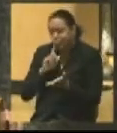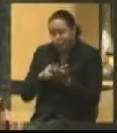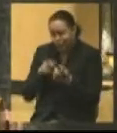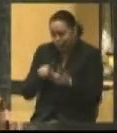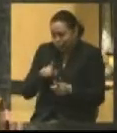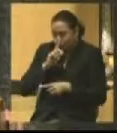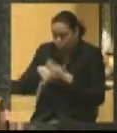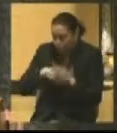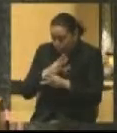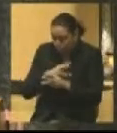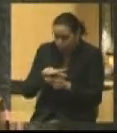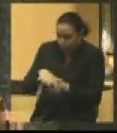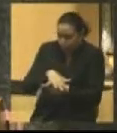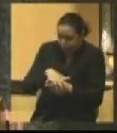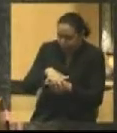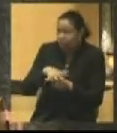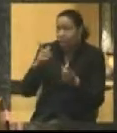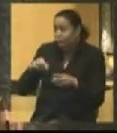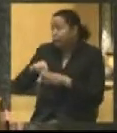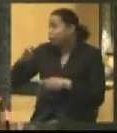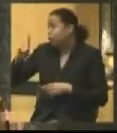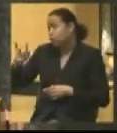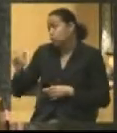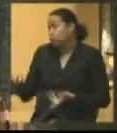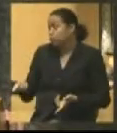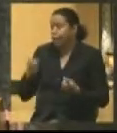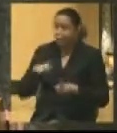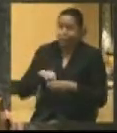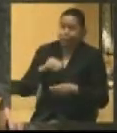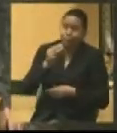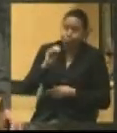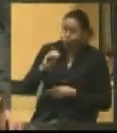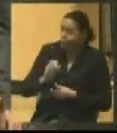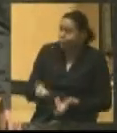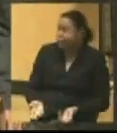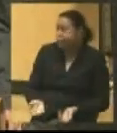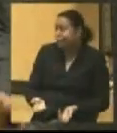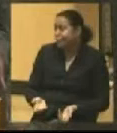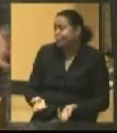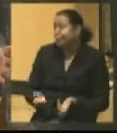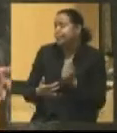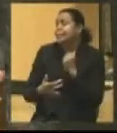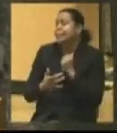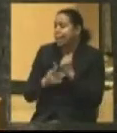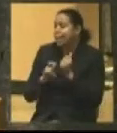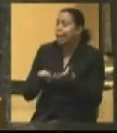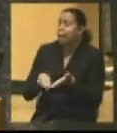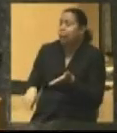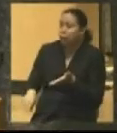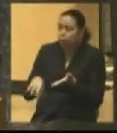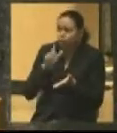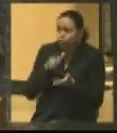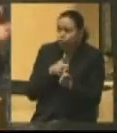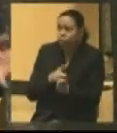ground it happens in Maryland as well, it's happening in Missouri. So while technically it's exempted, the fact is